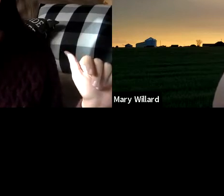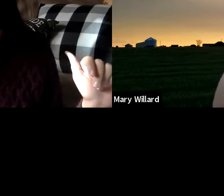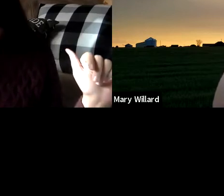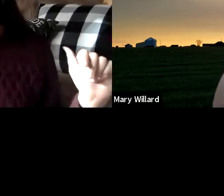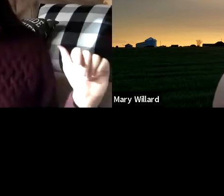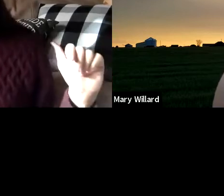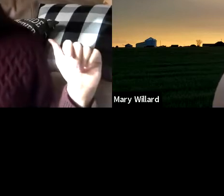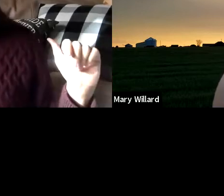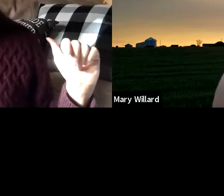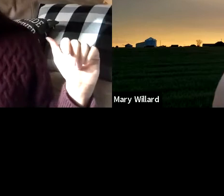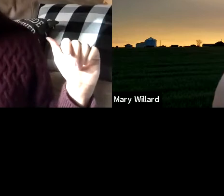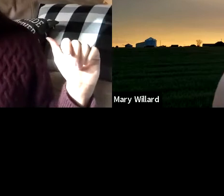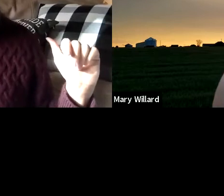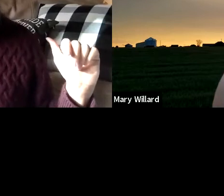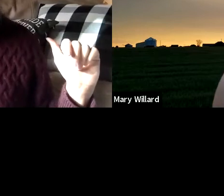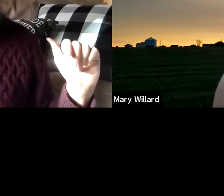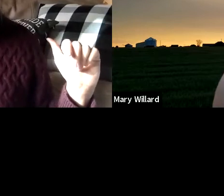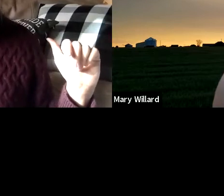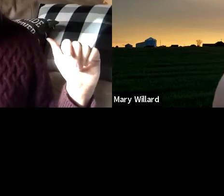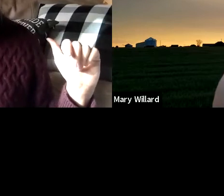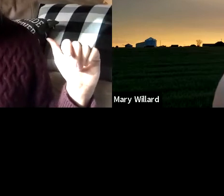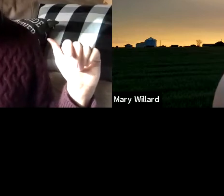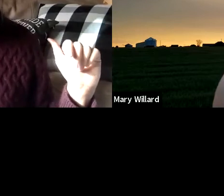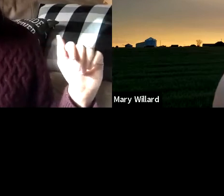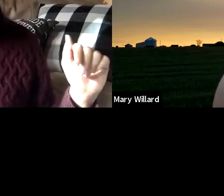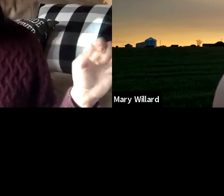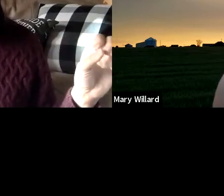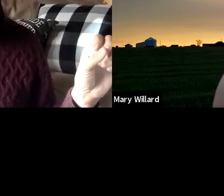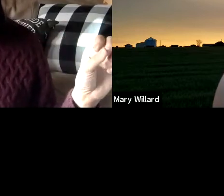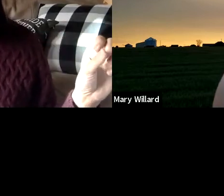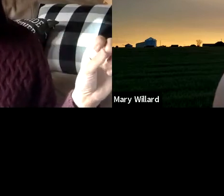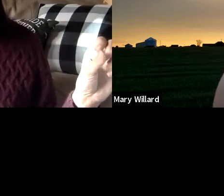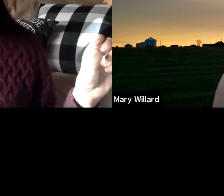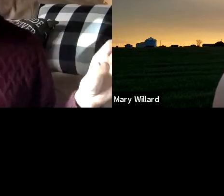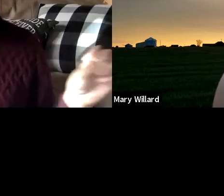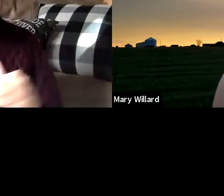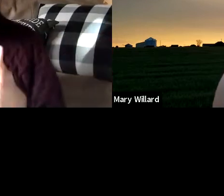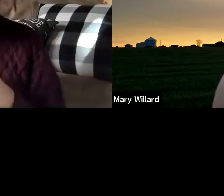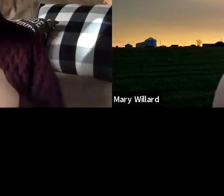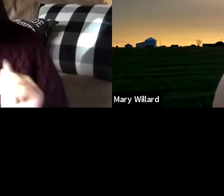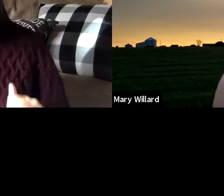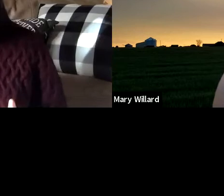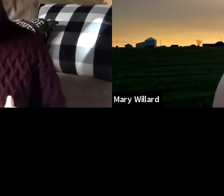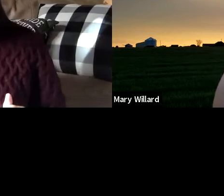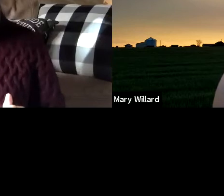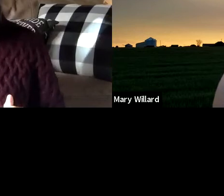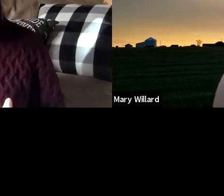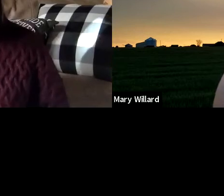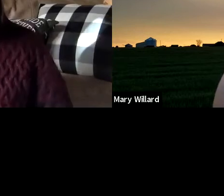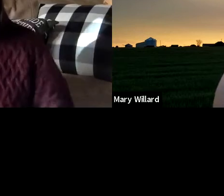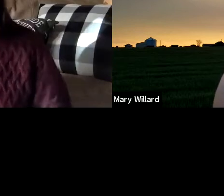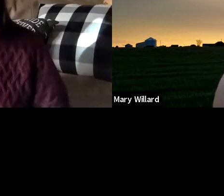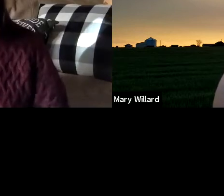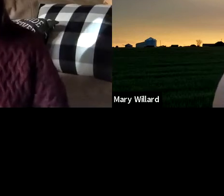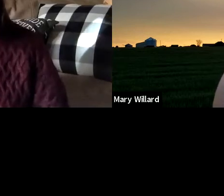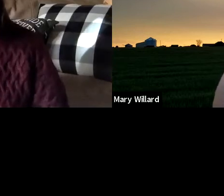even if all this junk is on the recording, I'm clipping all the recordings before I post them. Oh, see, here comes some attendees coming